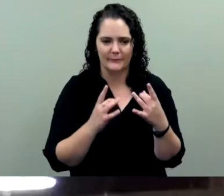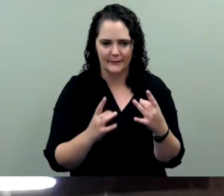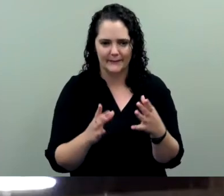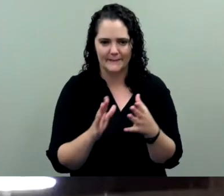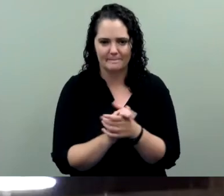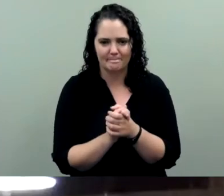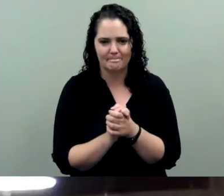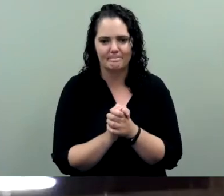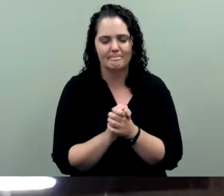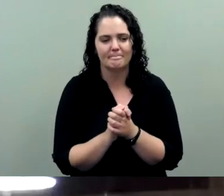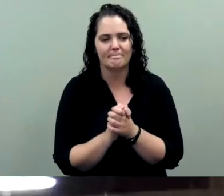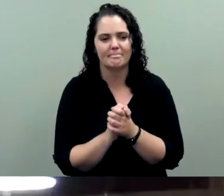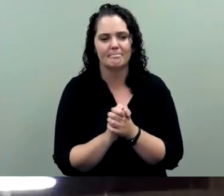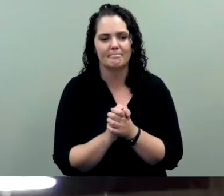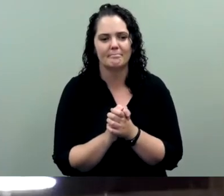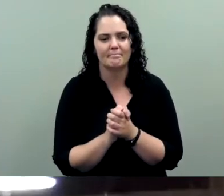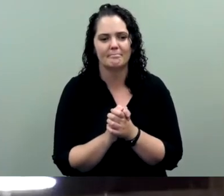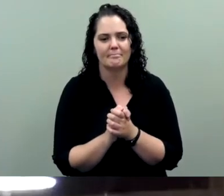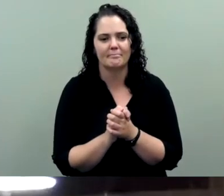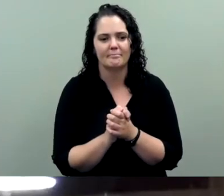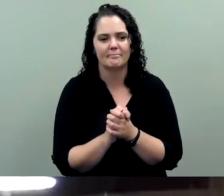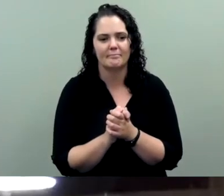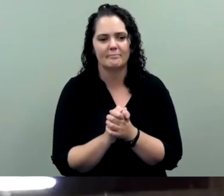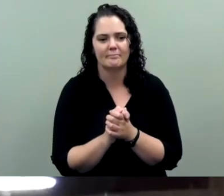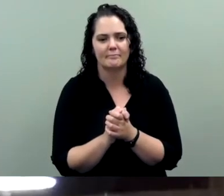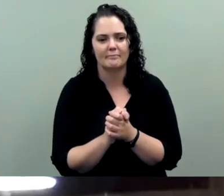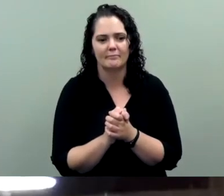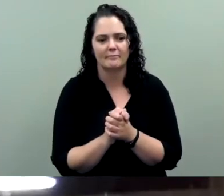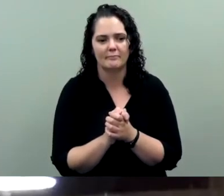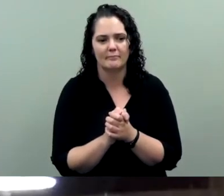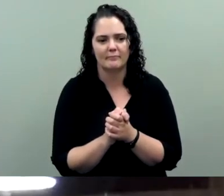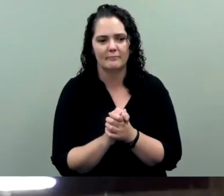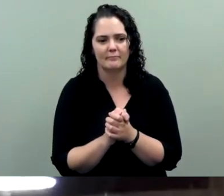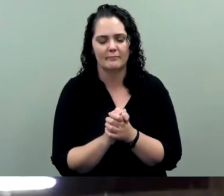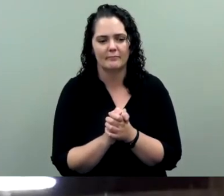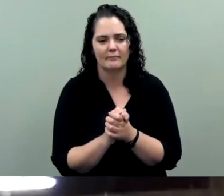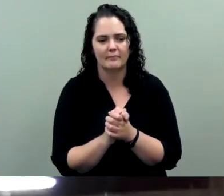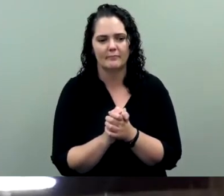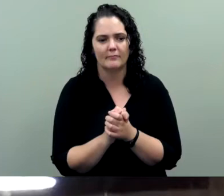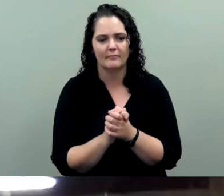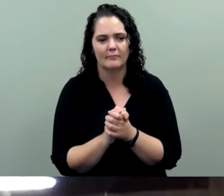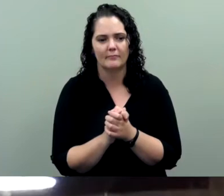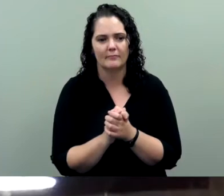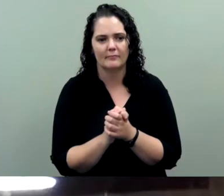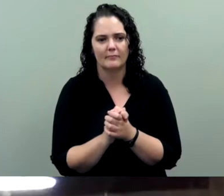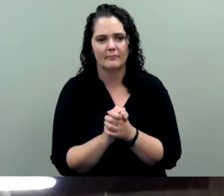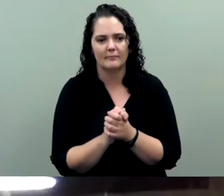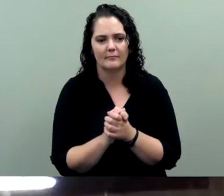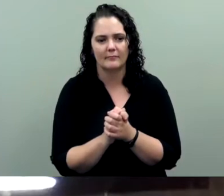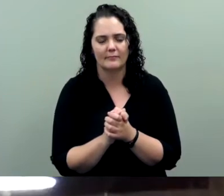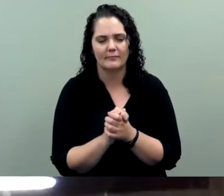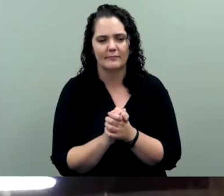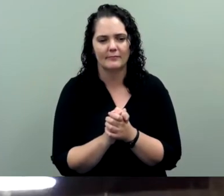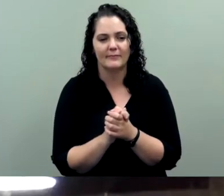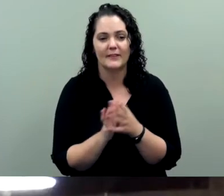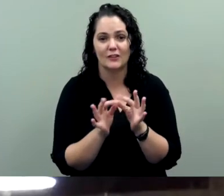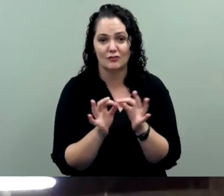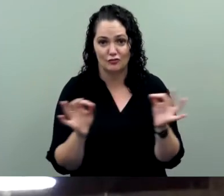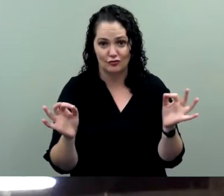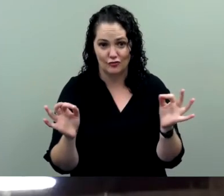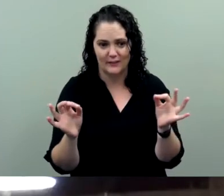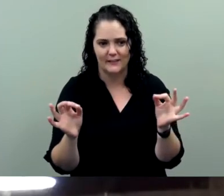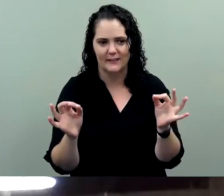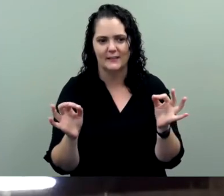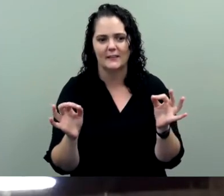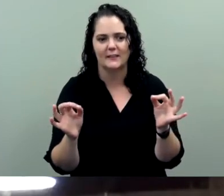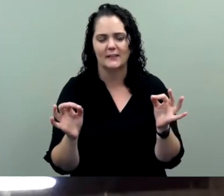capture this with the big rubber band just first to hold it in place. There we go. Okay, let's take a piece of this string now and let's wrap it